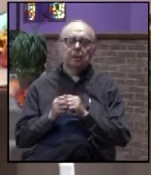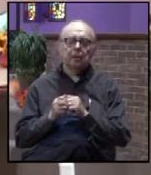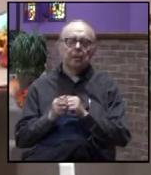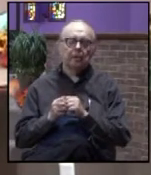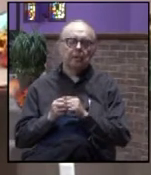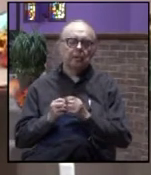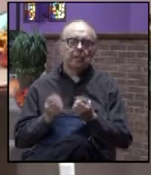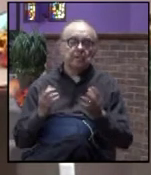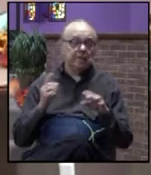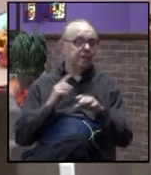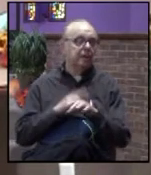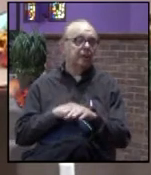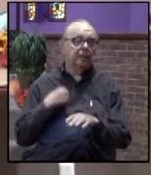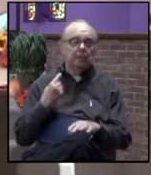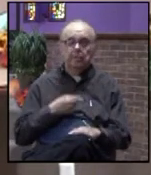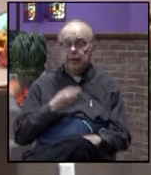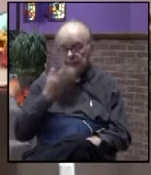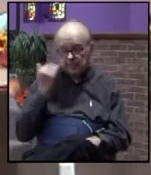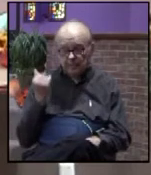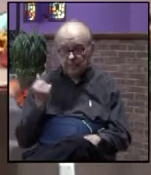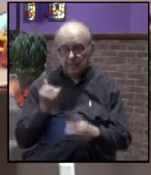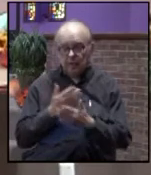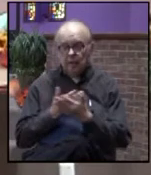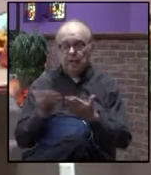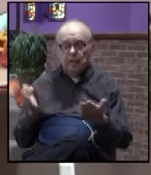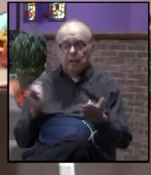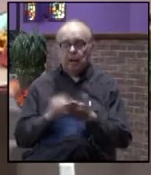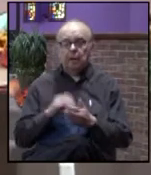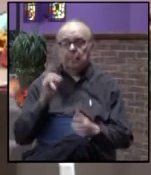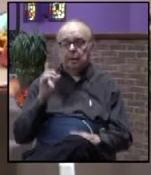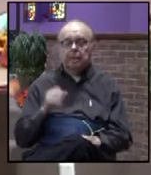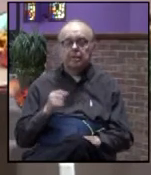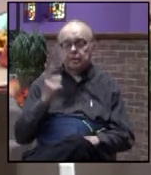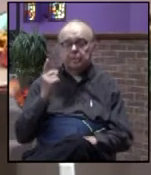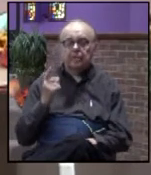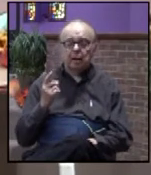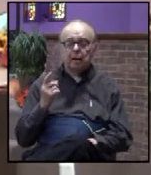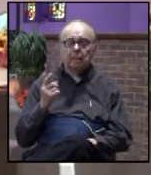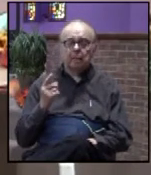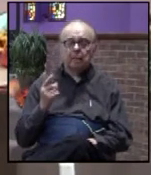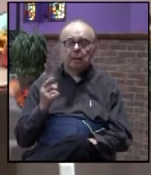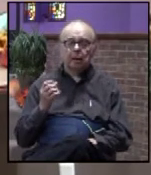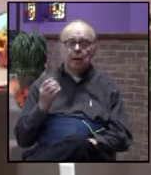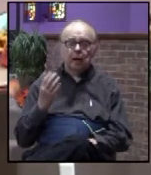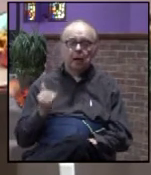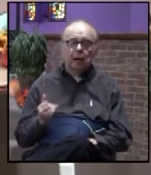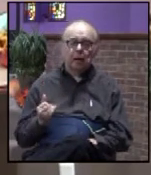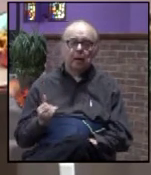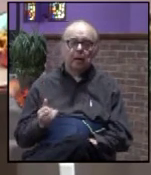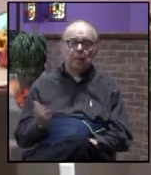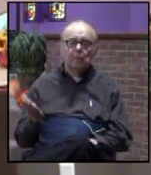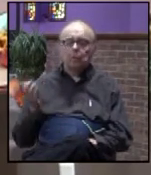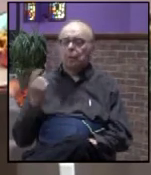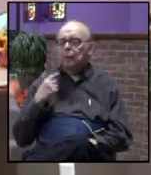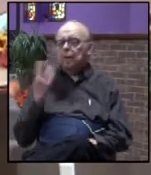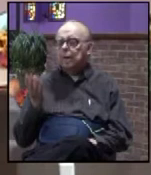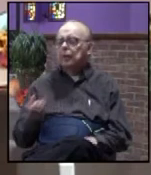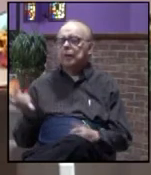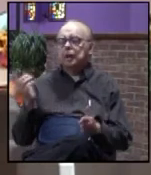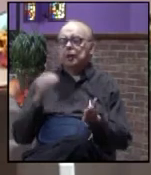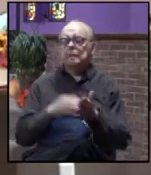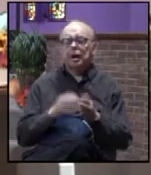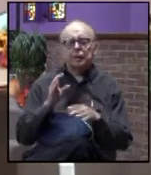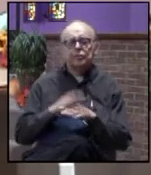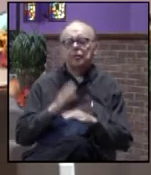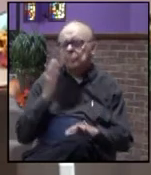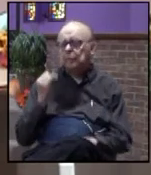And so many times we forget the things that we need to understand. So why do we come back to church?